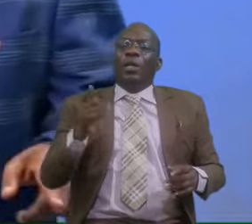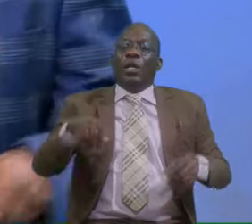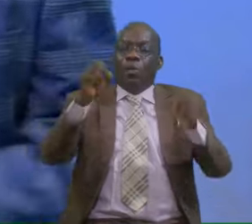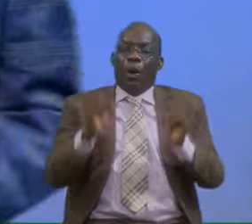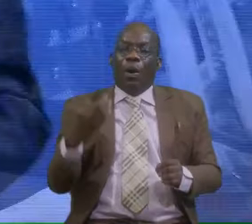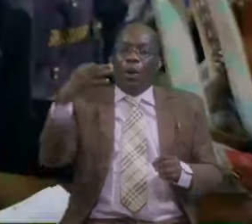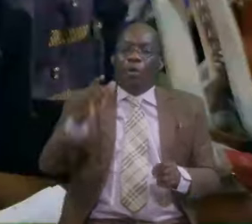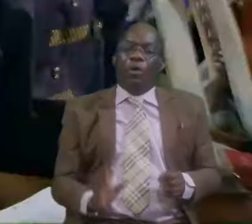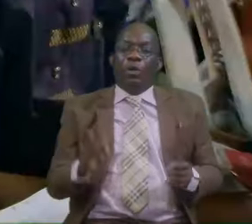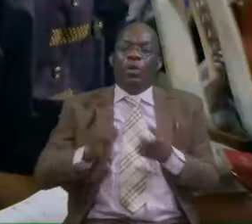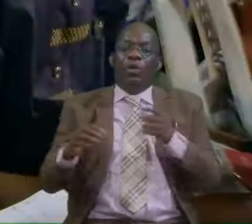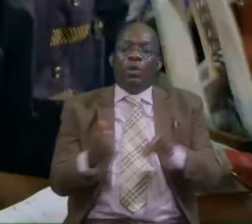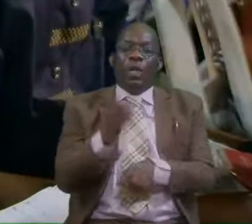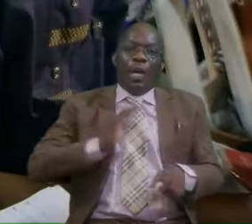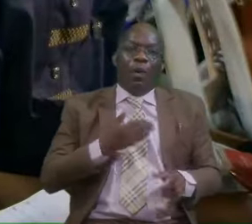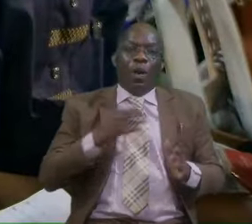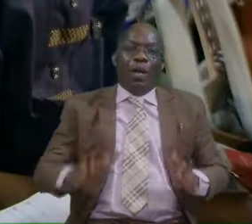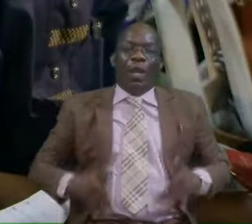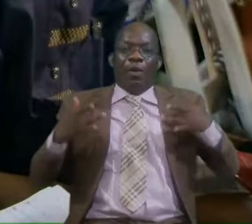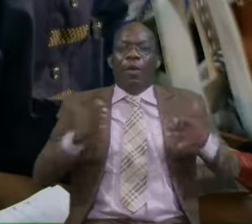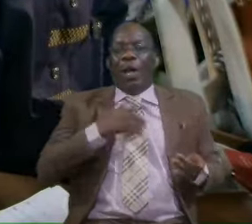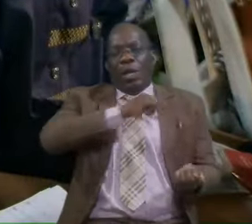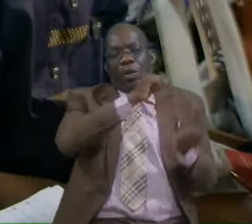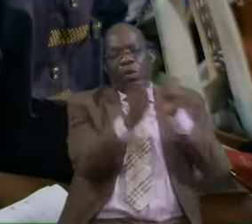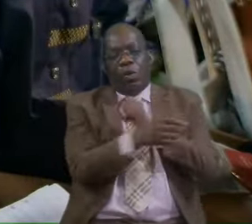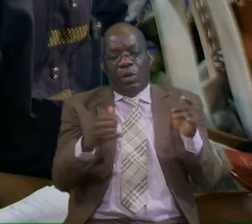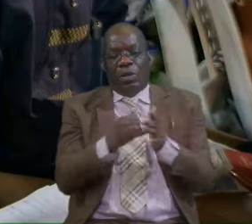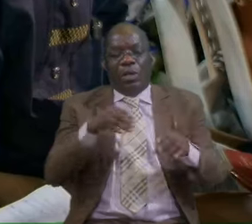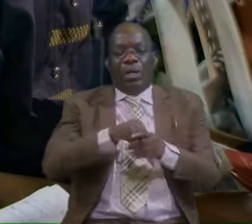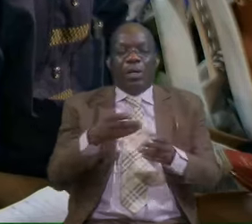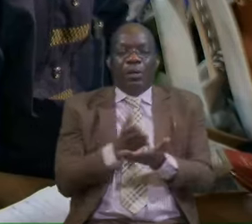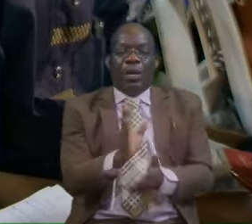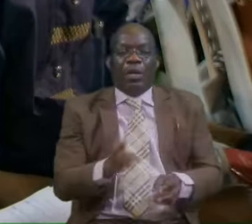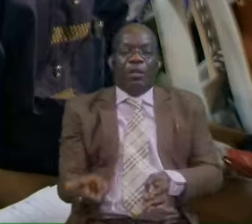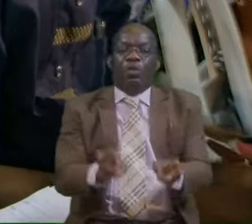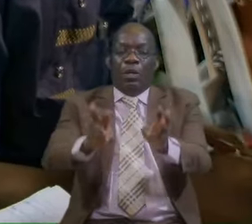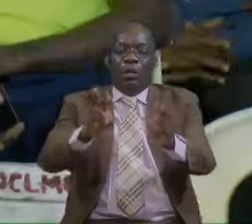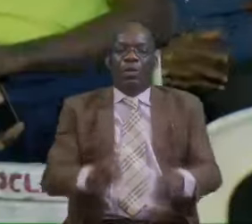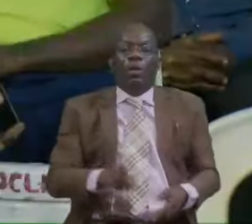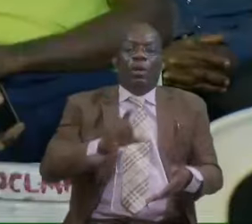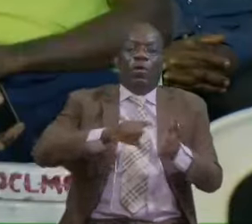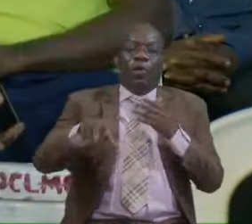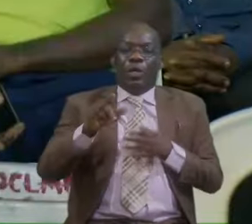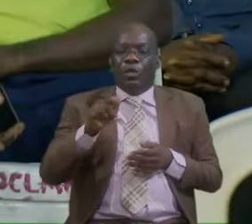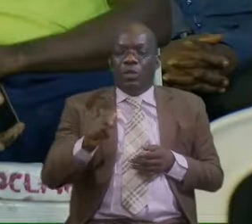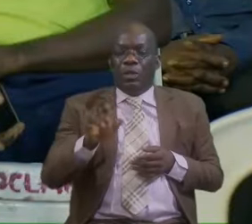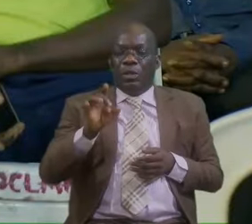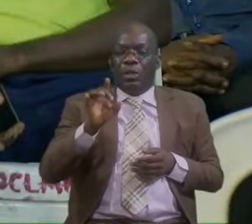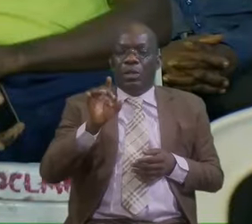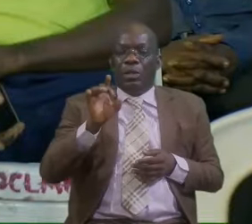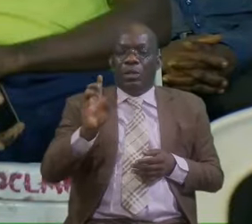lives and turn that life in the right direction. In verse 27, it says in